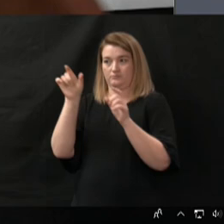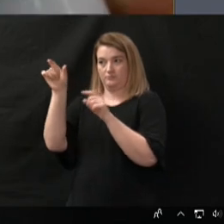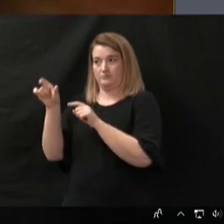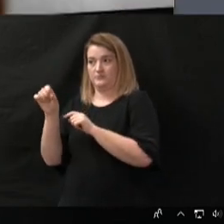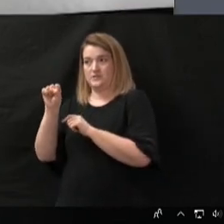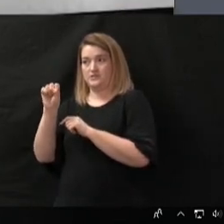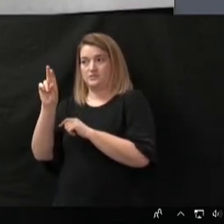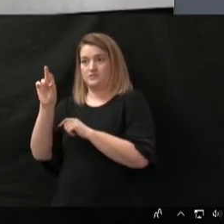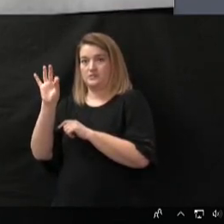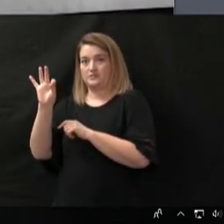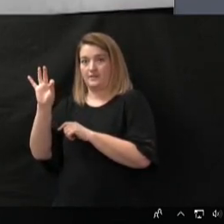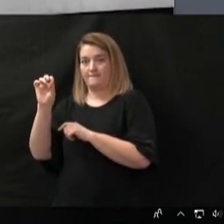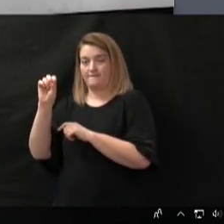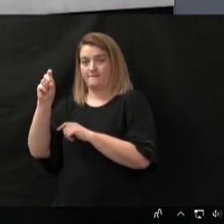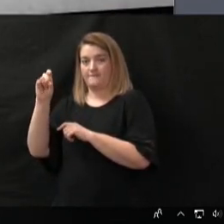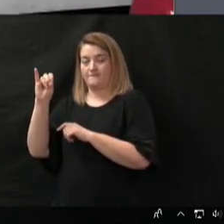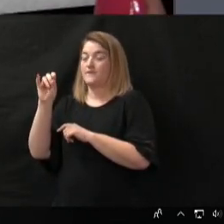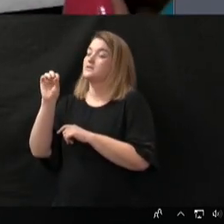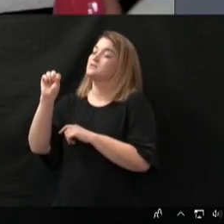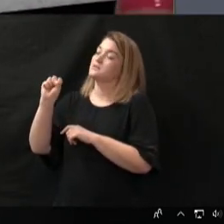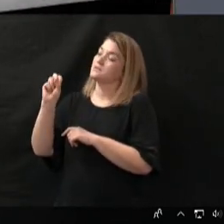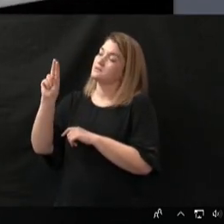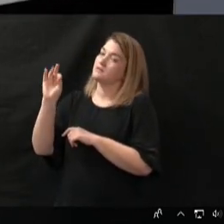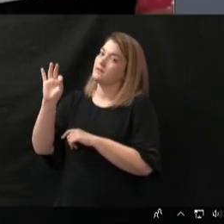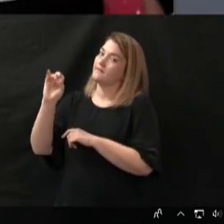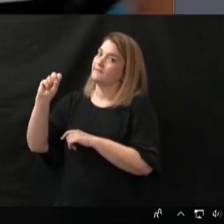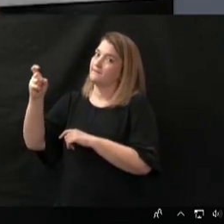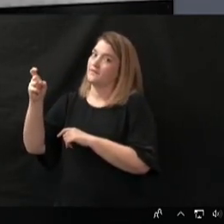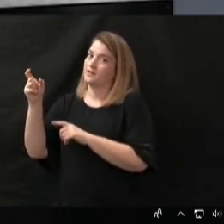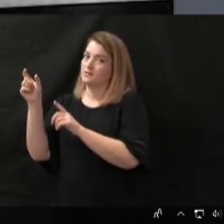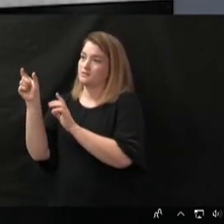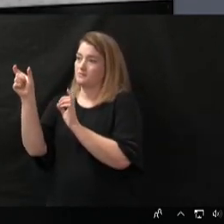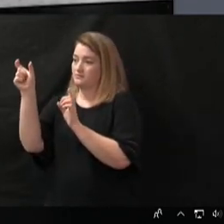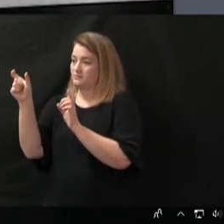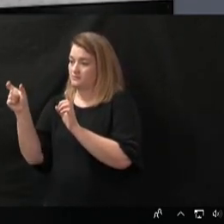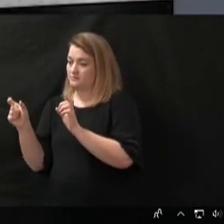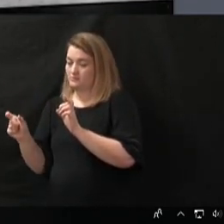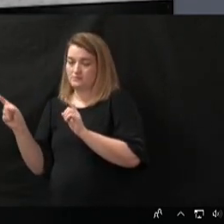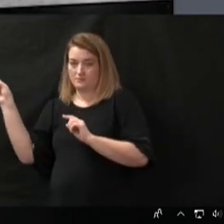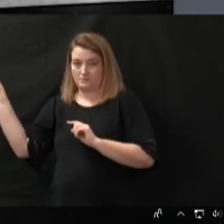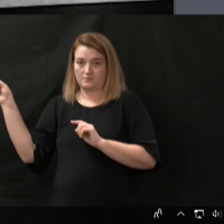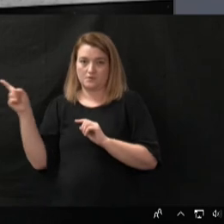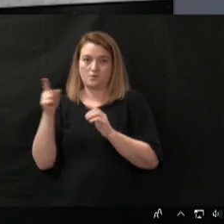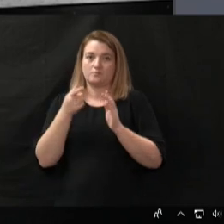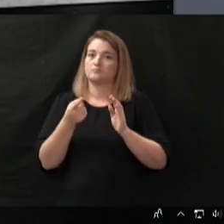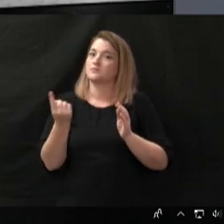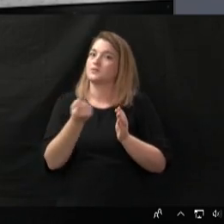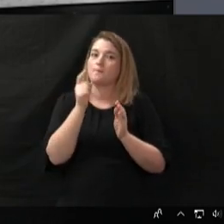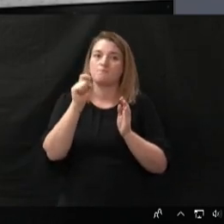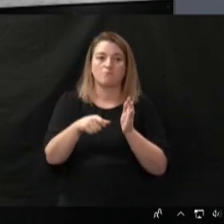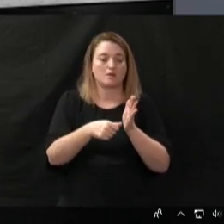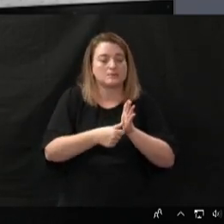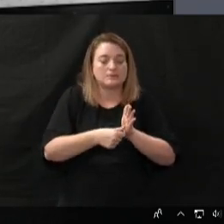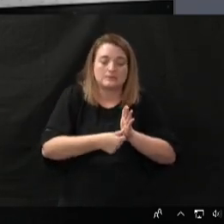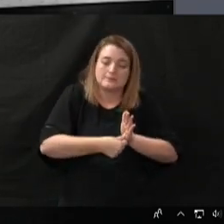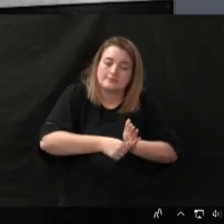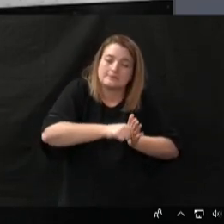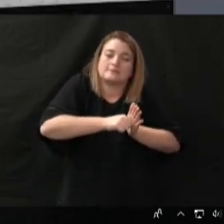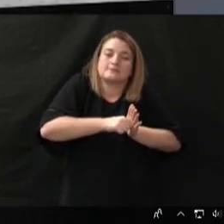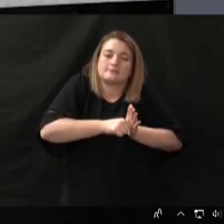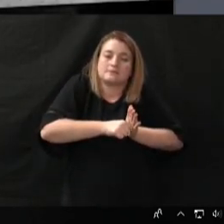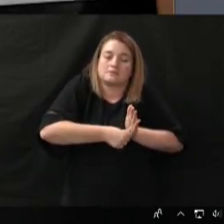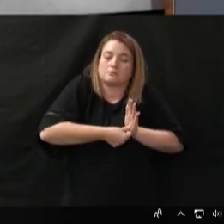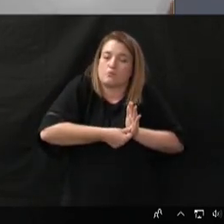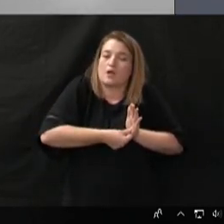So you can see how these can be something that you're going to emphasize most because they're going to come across it